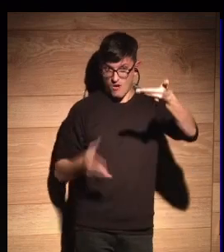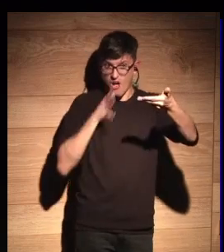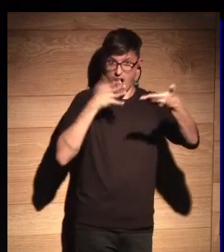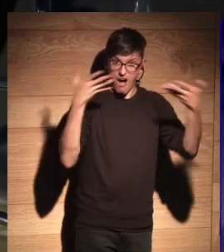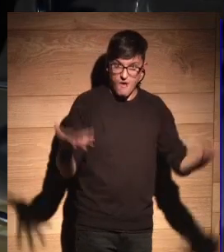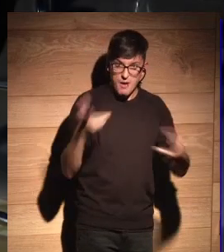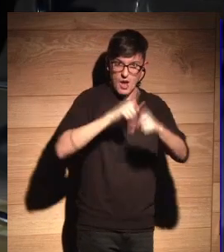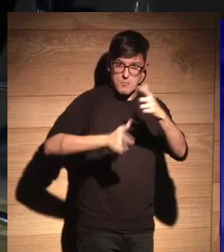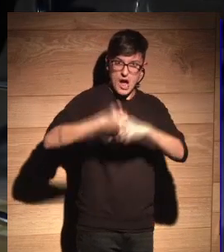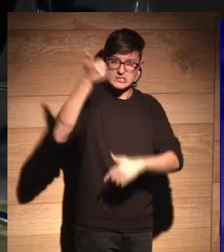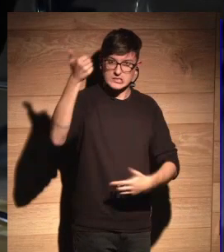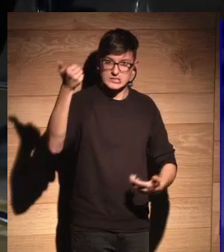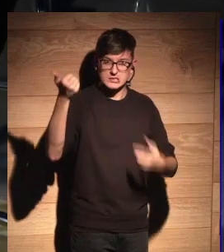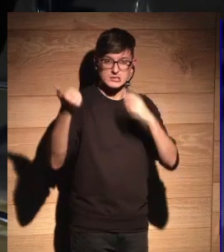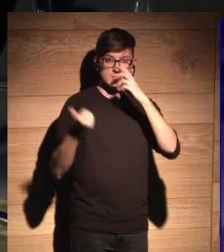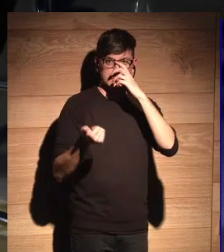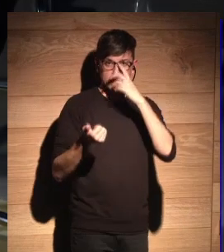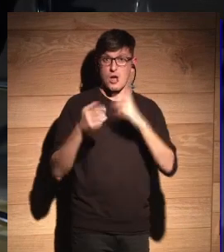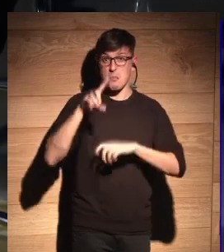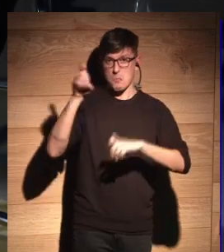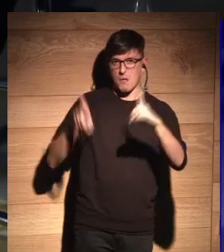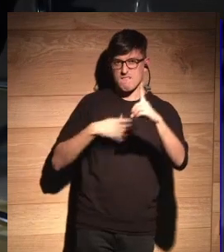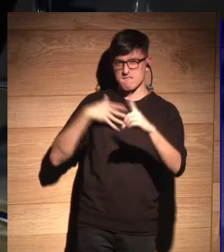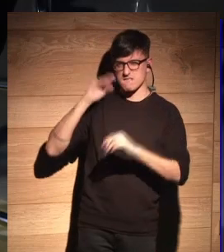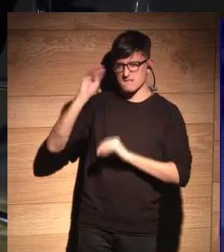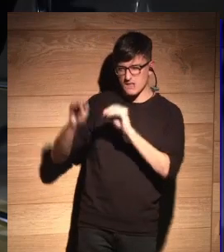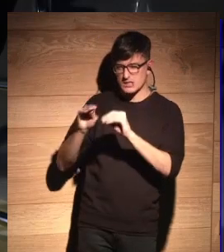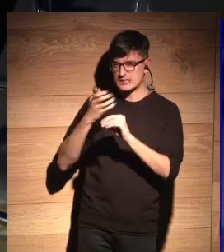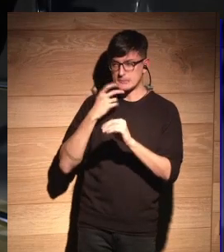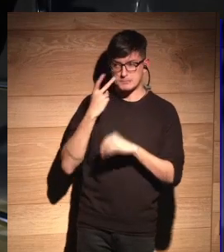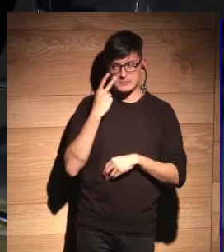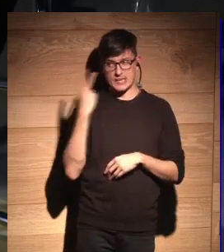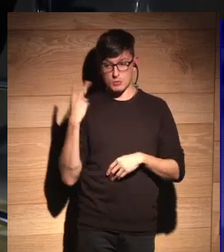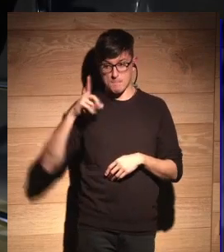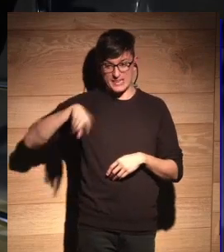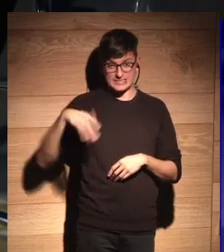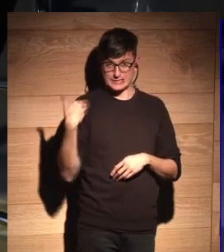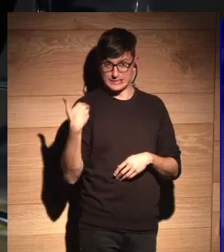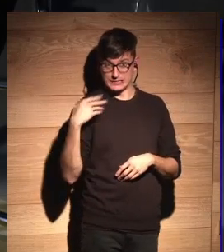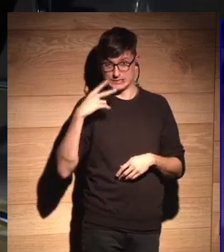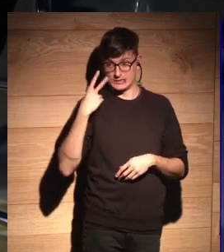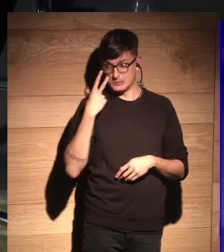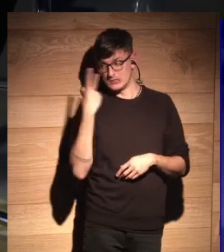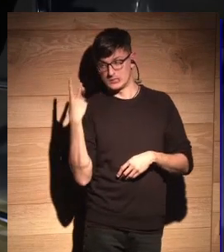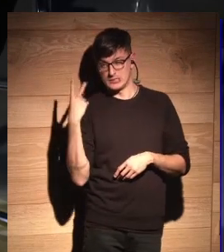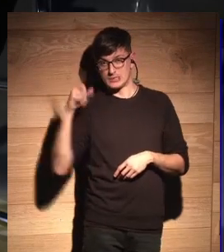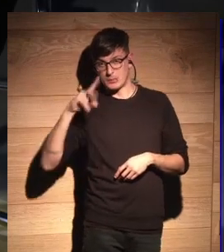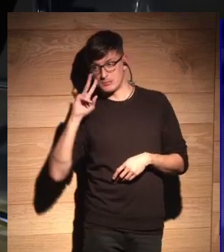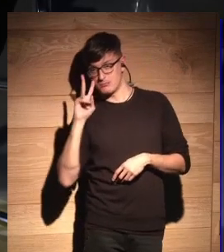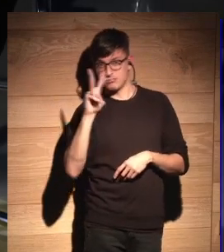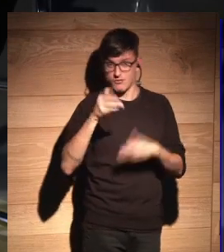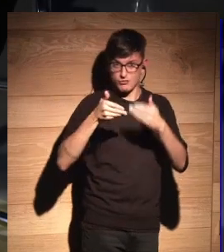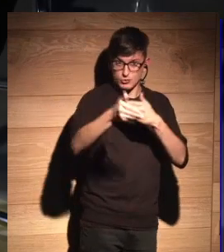you. I mean, when I look backwards, the last month, when I look forwards, we just were talking about, because Steve